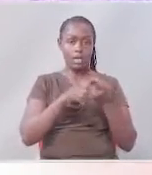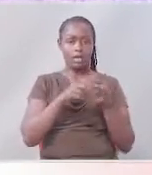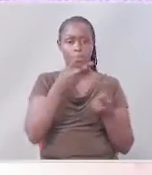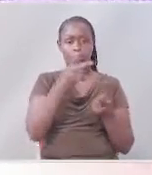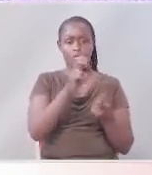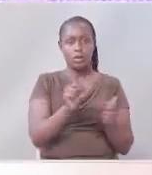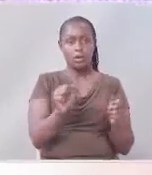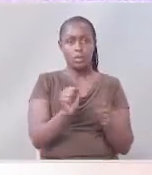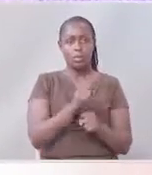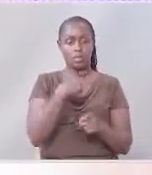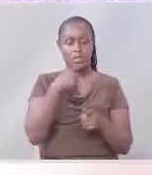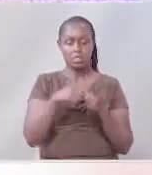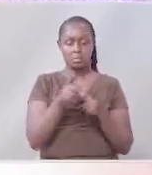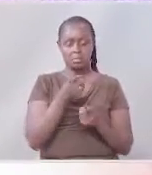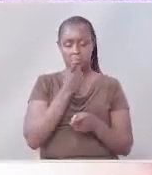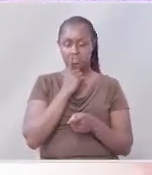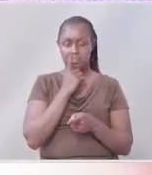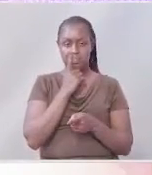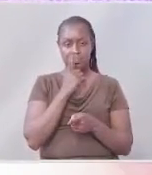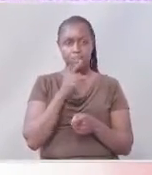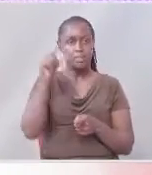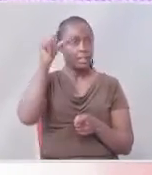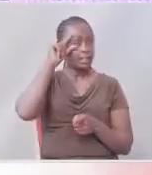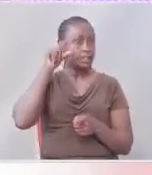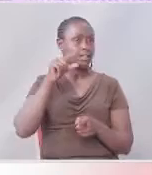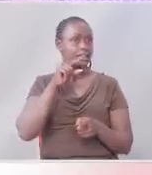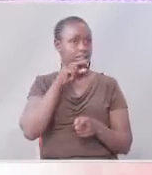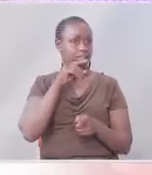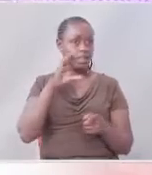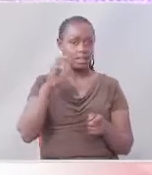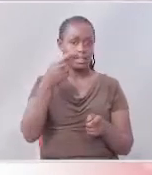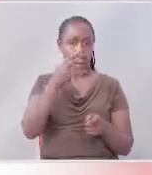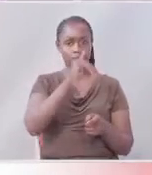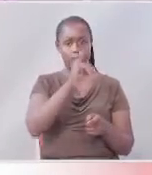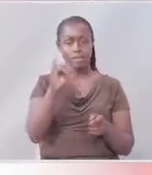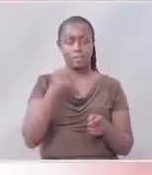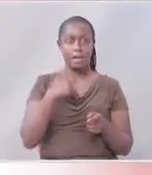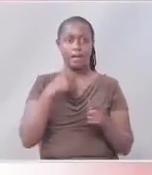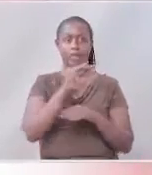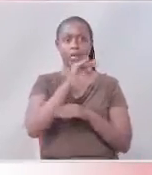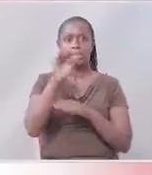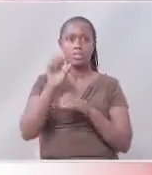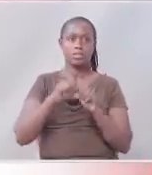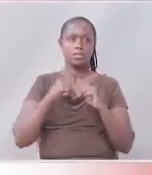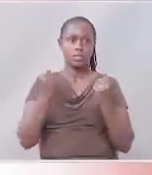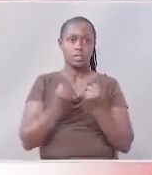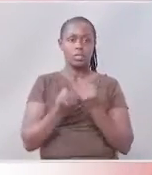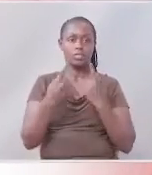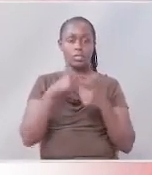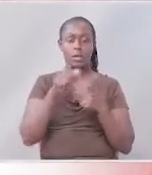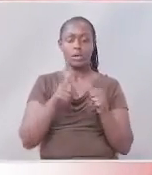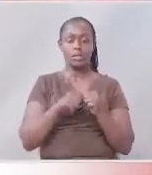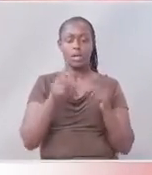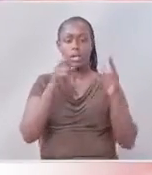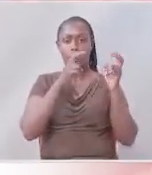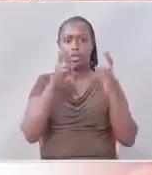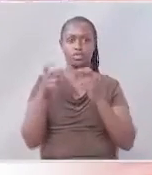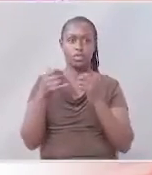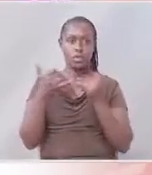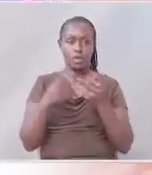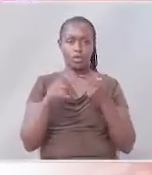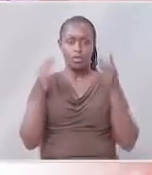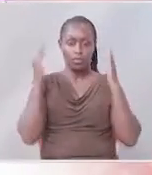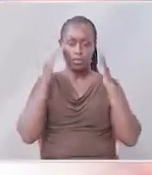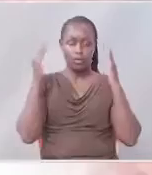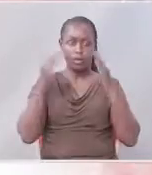shillings. Gender CAS JB Kilimo has urged the society to address the matter, urging them to now